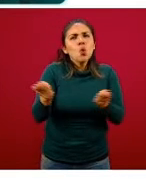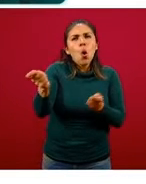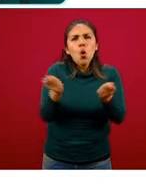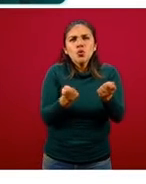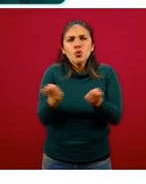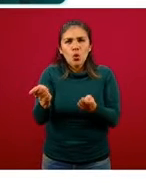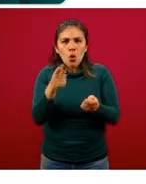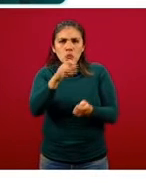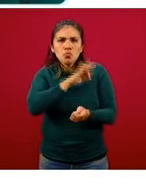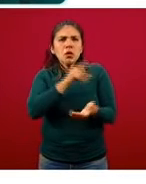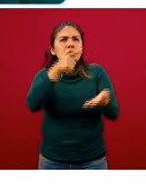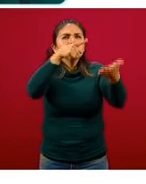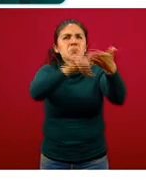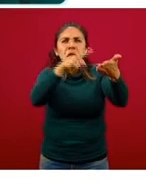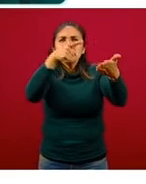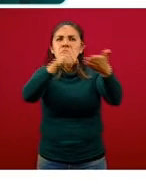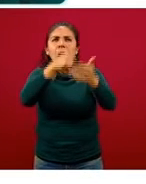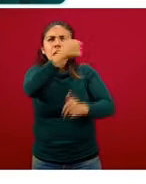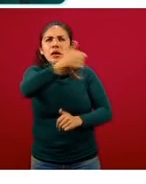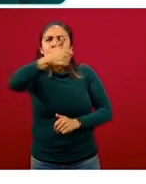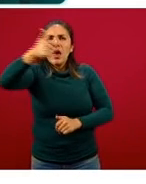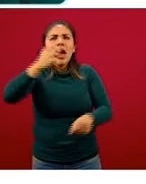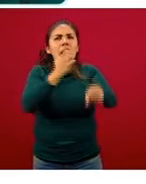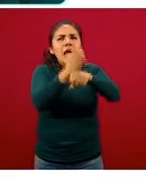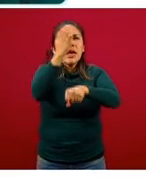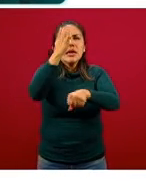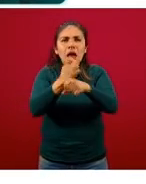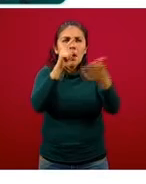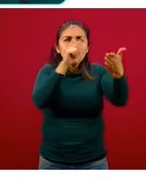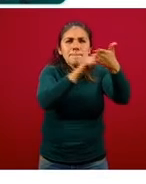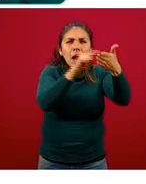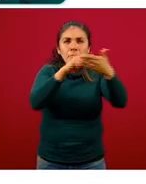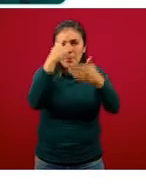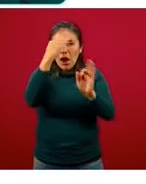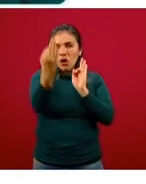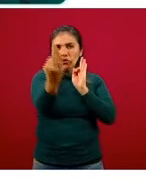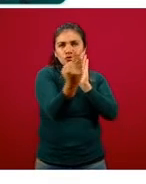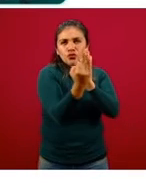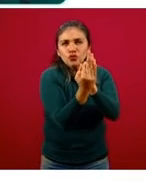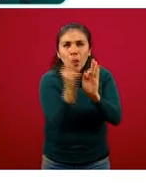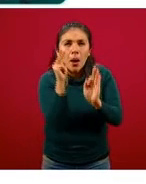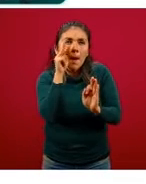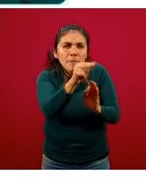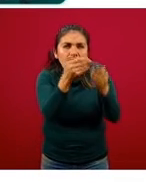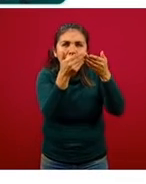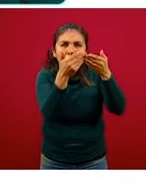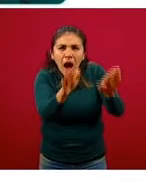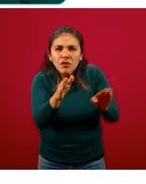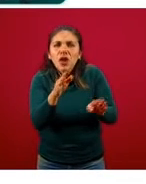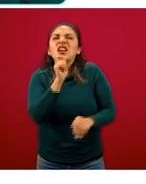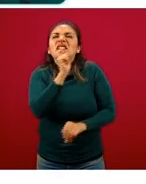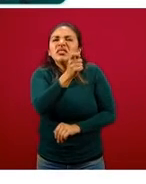Now this portal, as we were saying, is an interactive portal in which you can zoom in to the